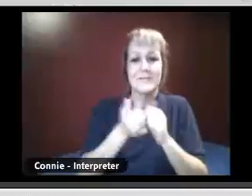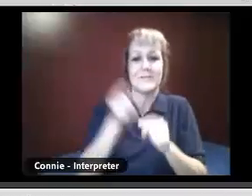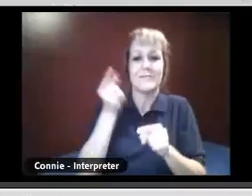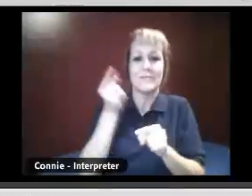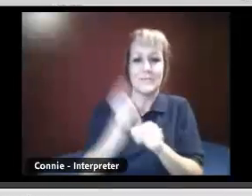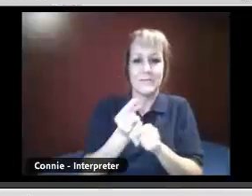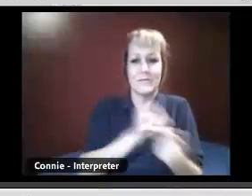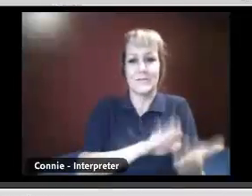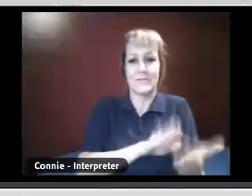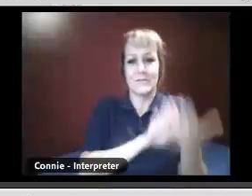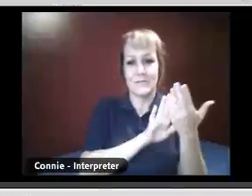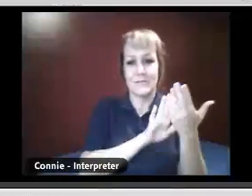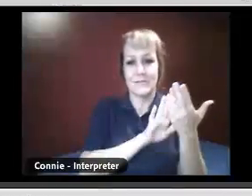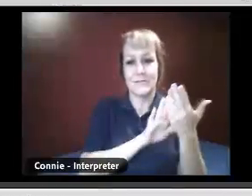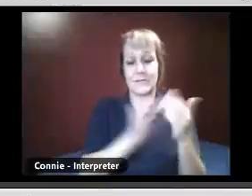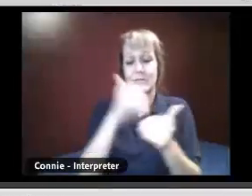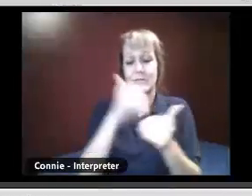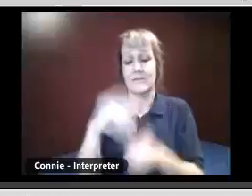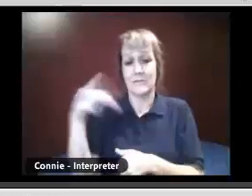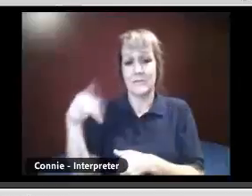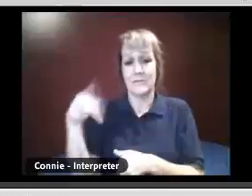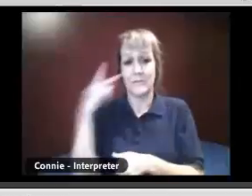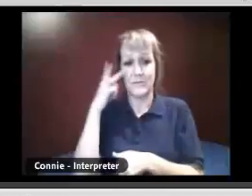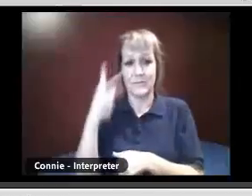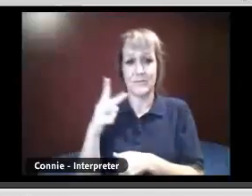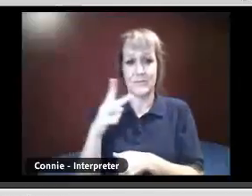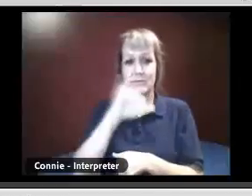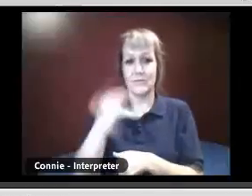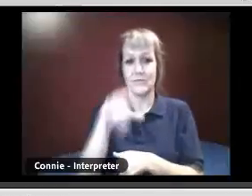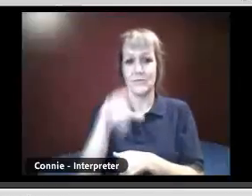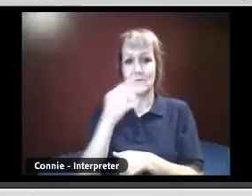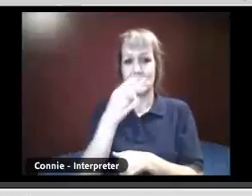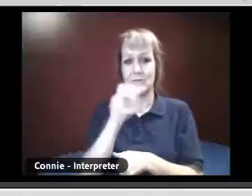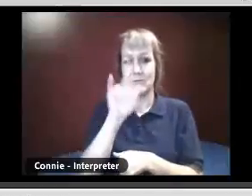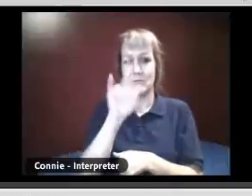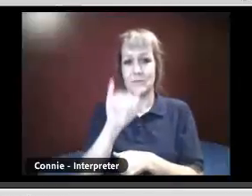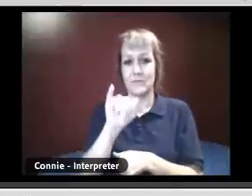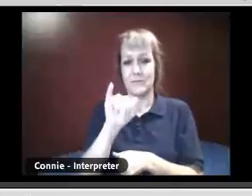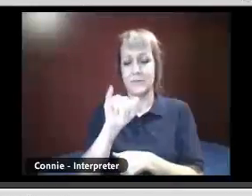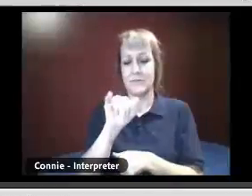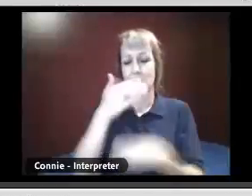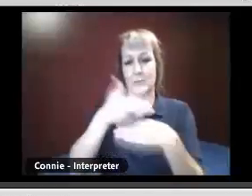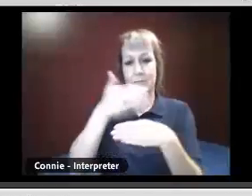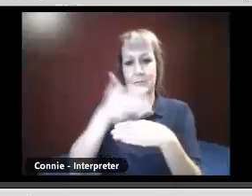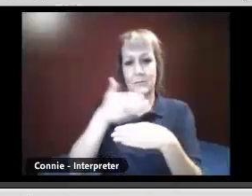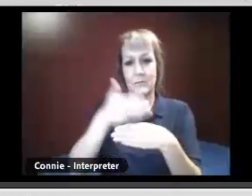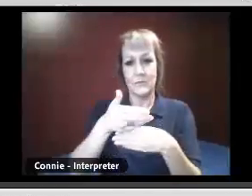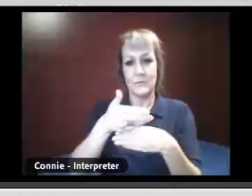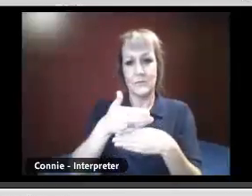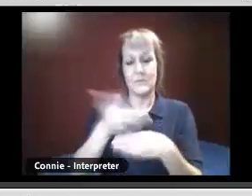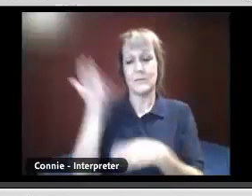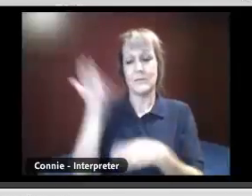So come to the next slide where you see Johari Window at the top. And in the last session,